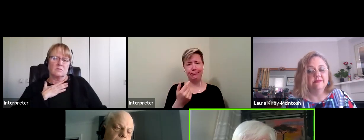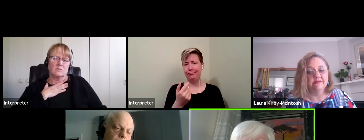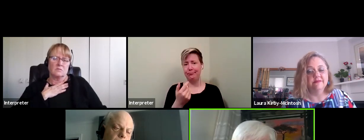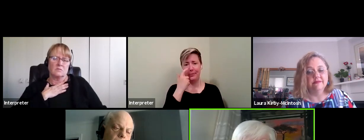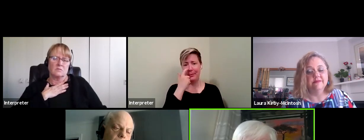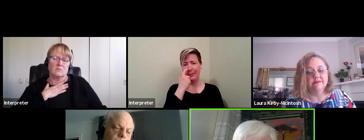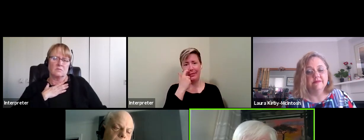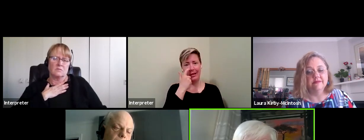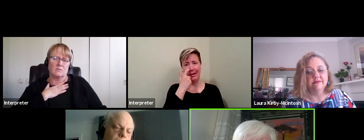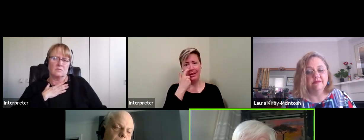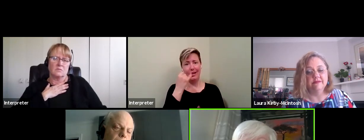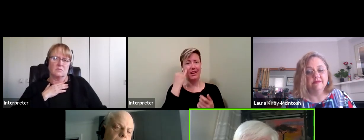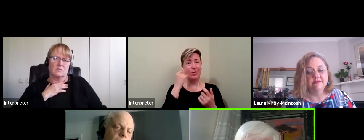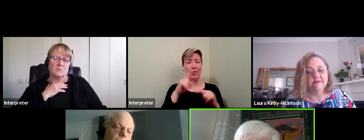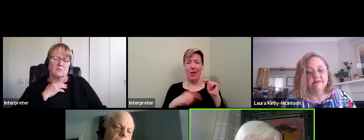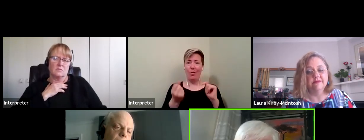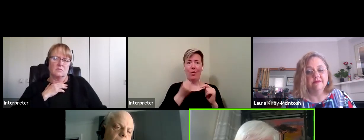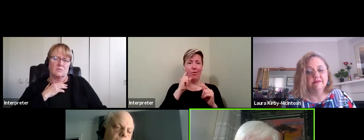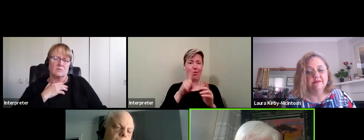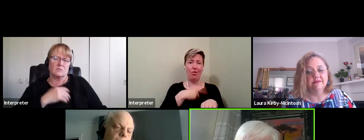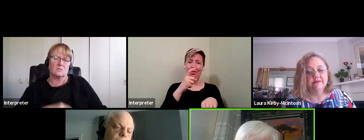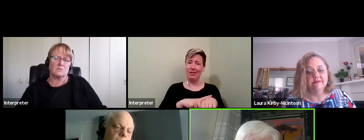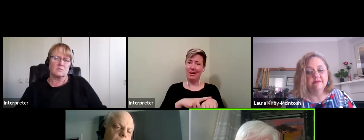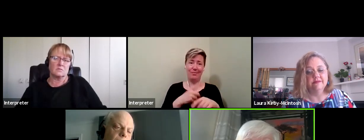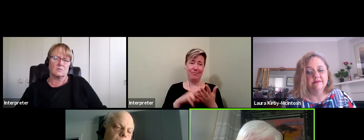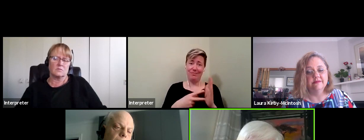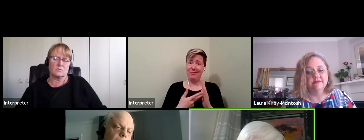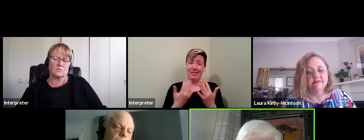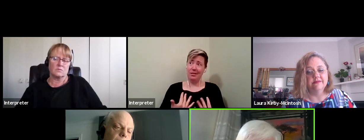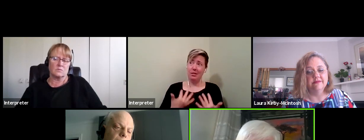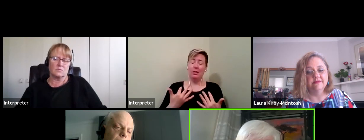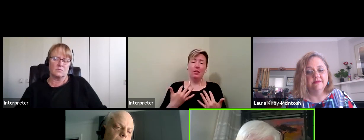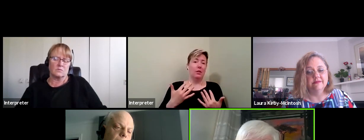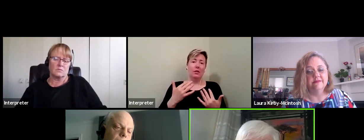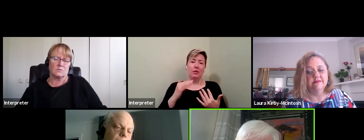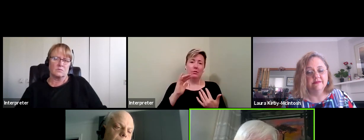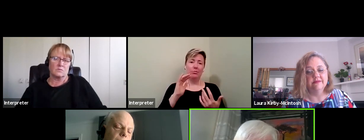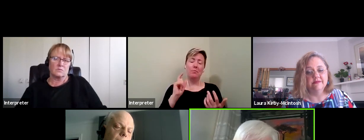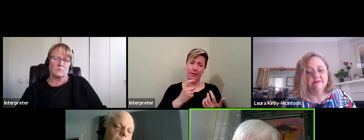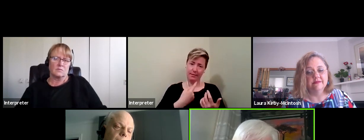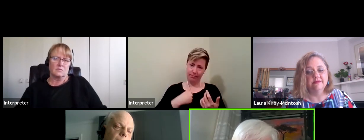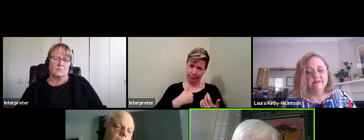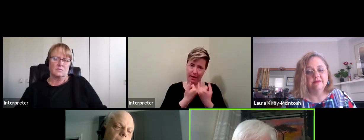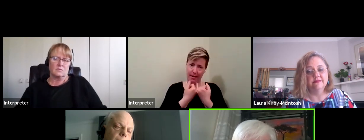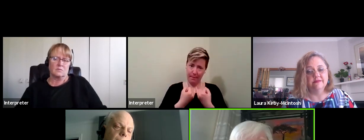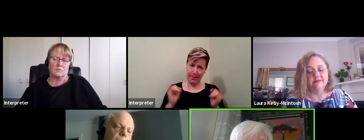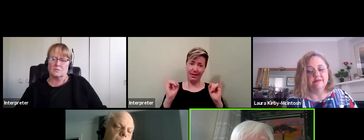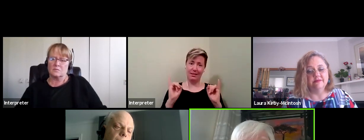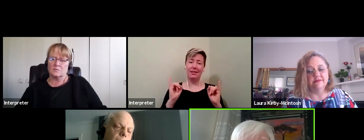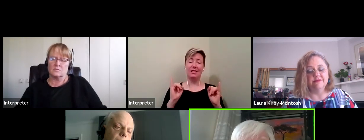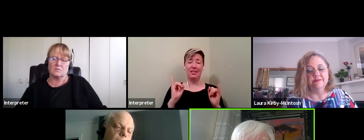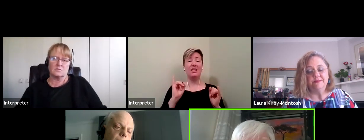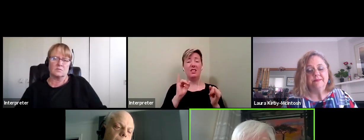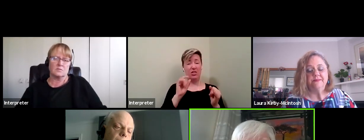and don't have a lot of stamina probably isn't going to happen. So you're going to need to be self-sufficient, and that's one of the only ways you're going